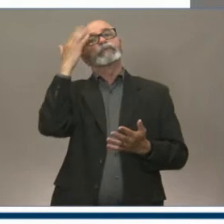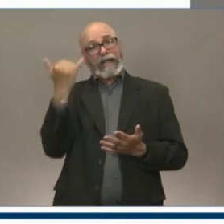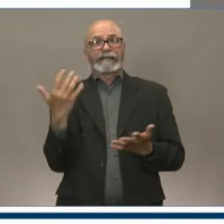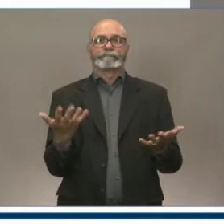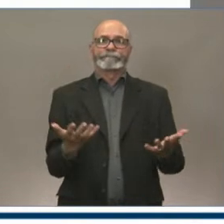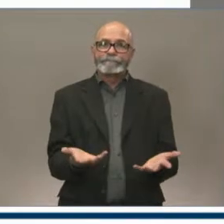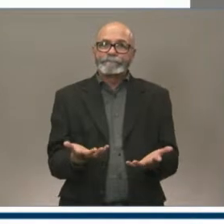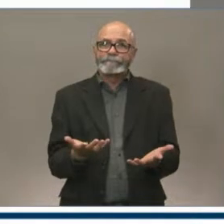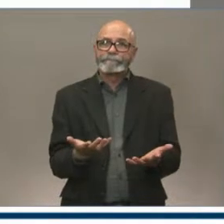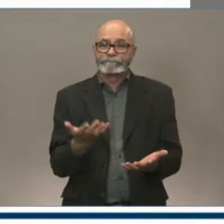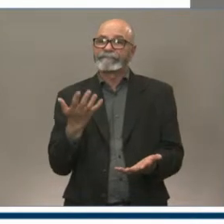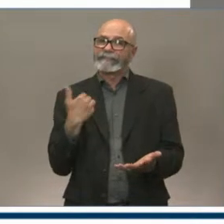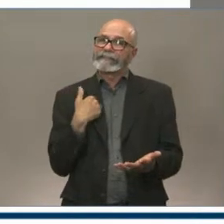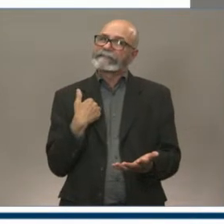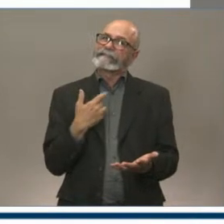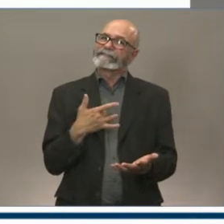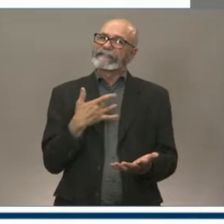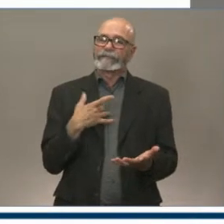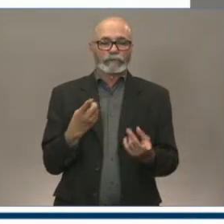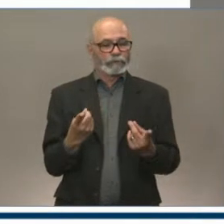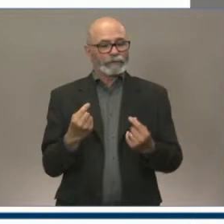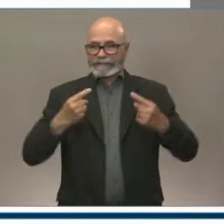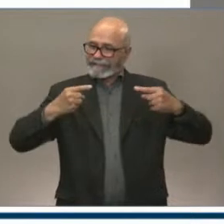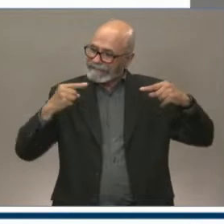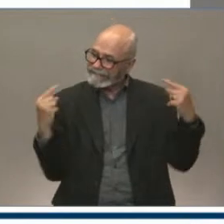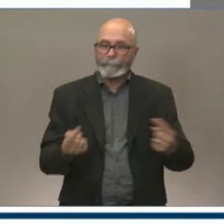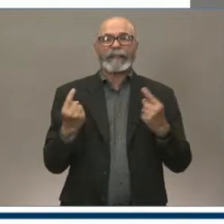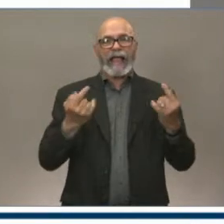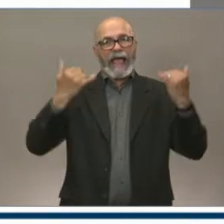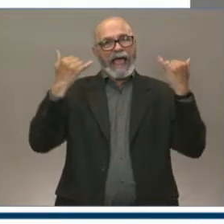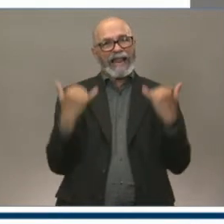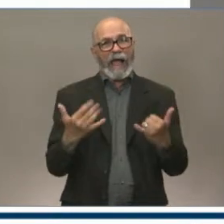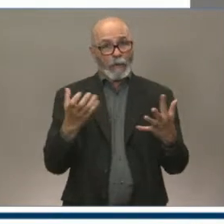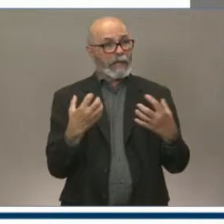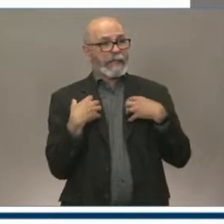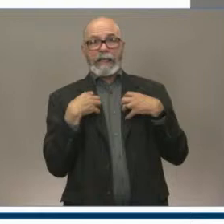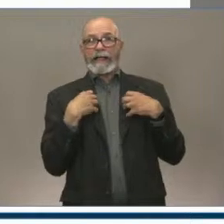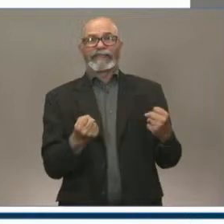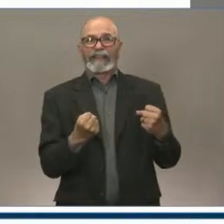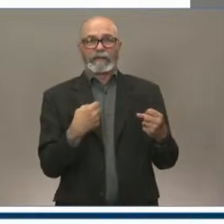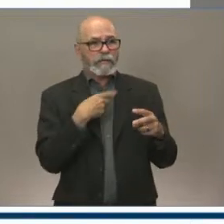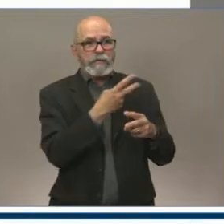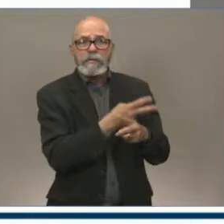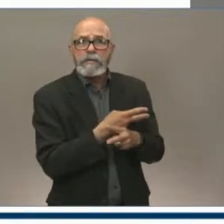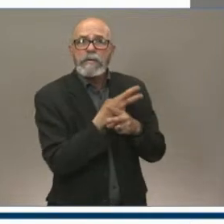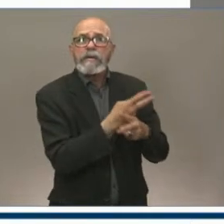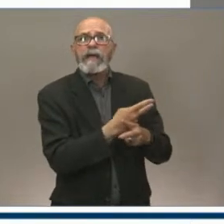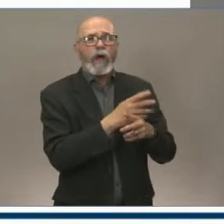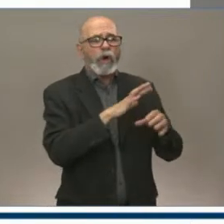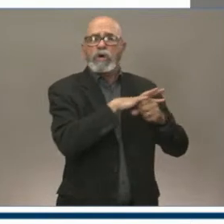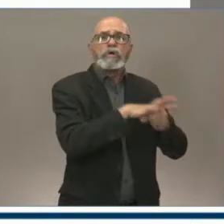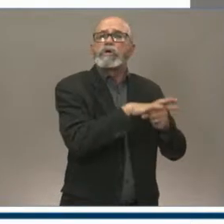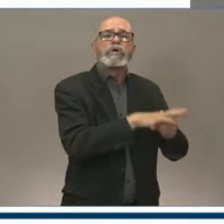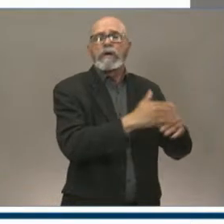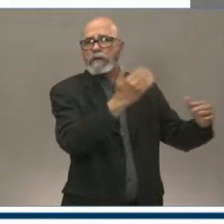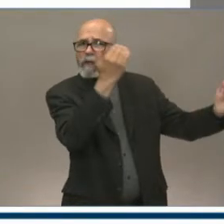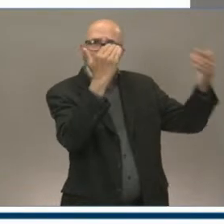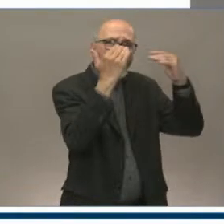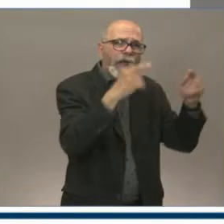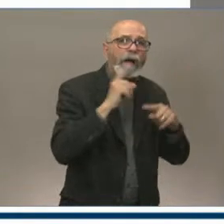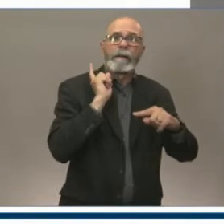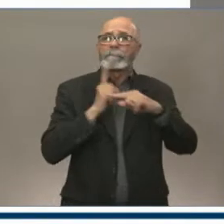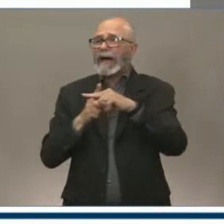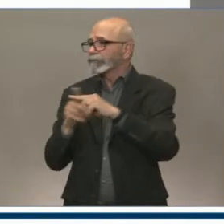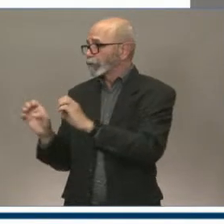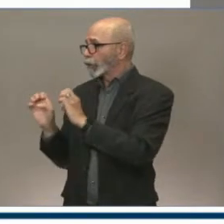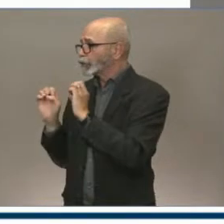critical reasons why we're acting now, that our healthcare system is already under pressure, our education system is under pressure. We need to get